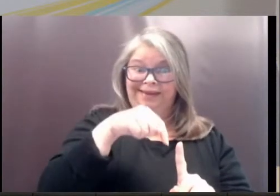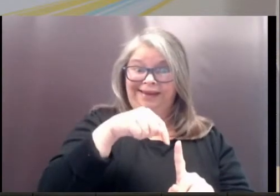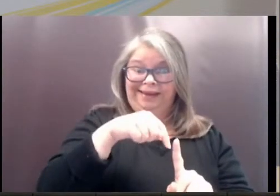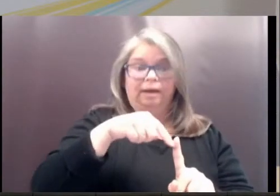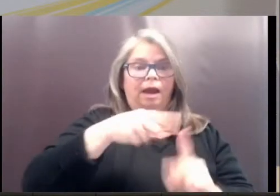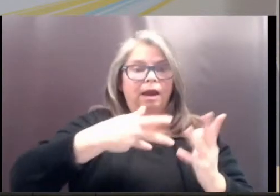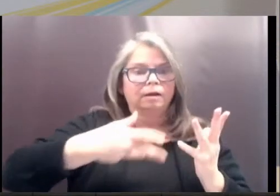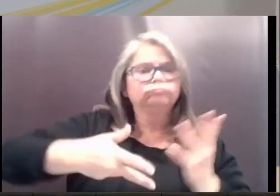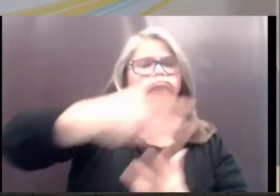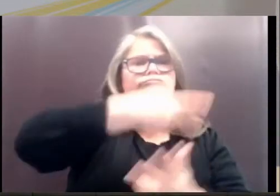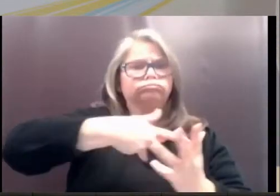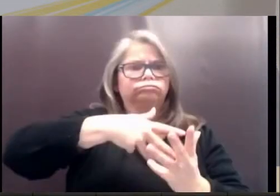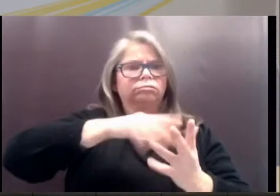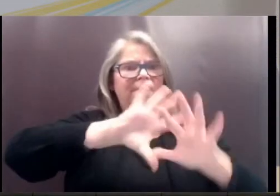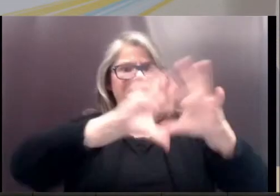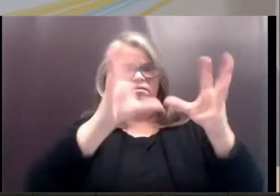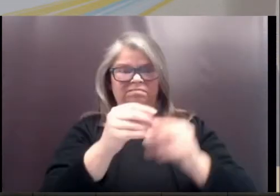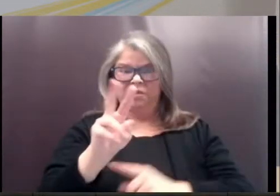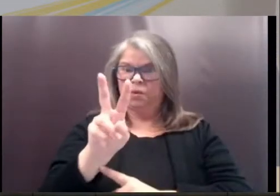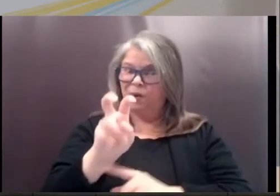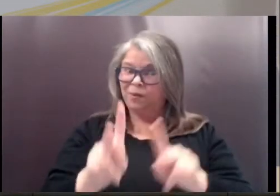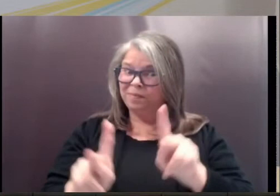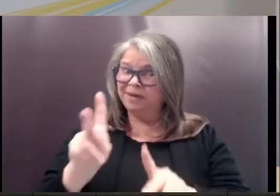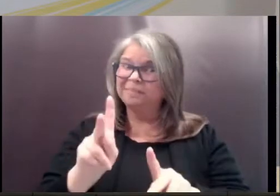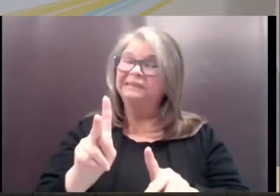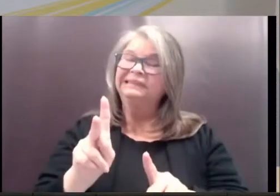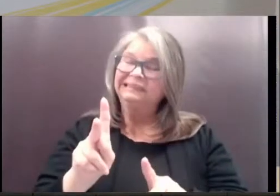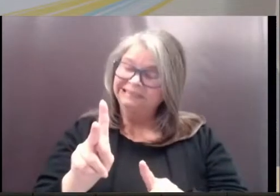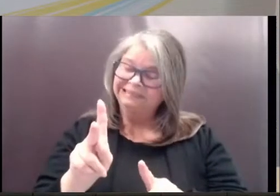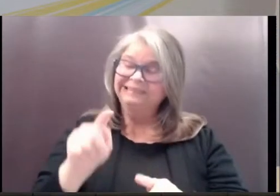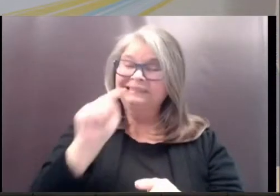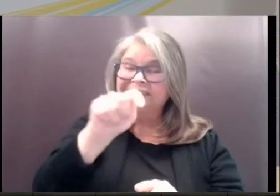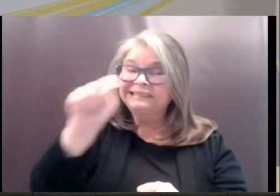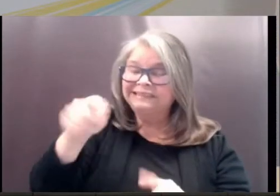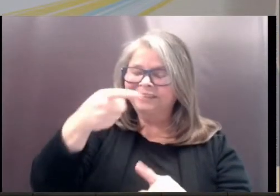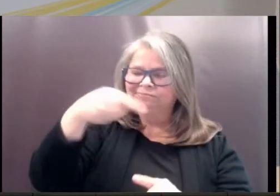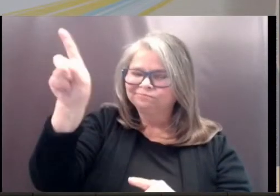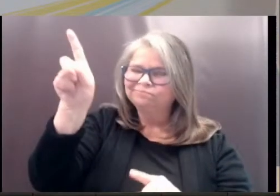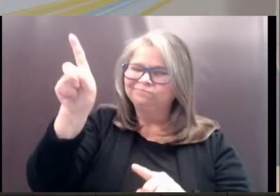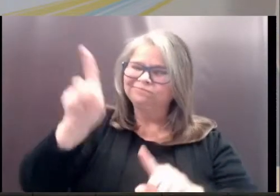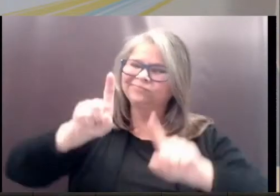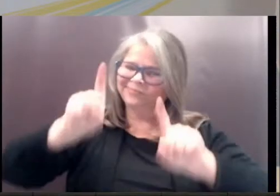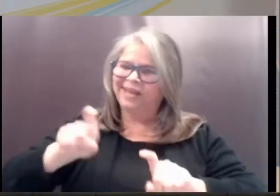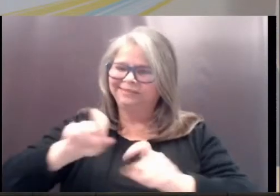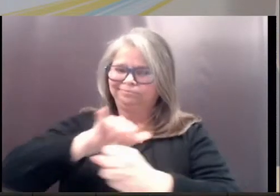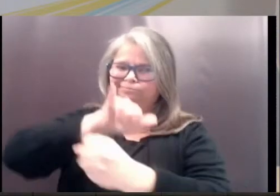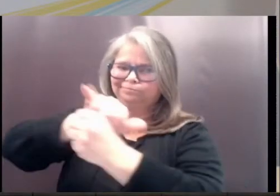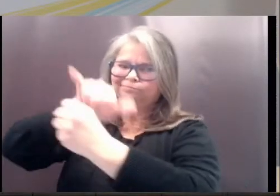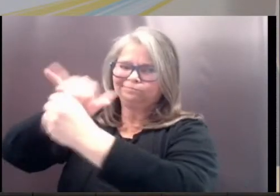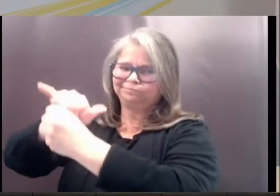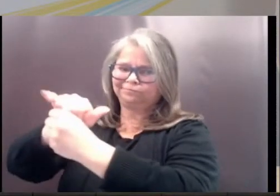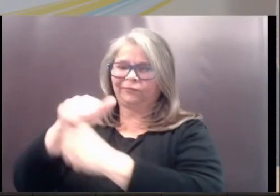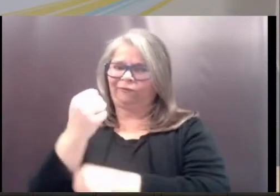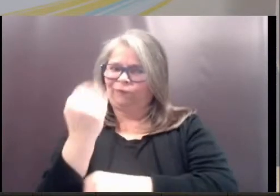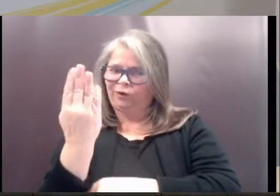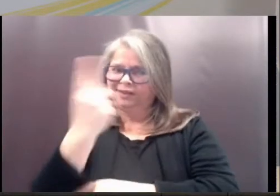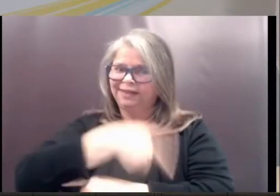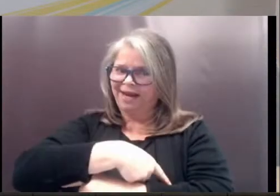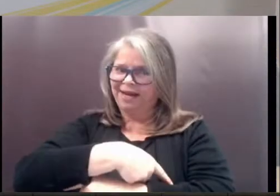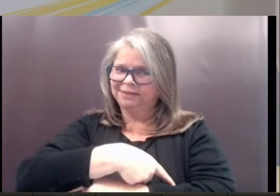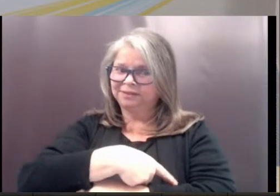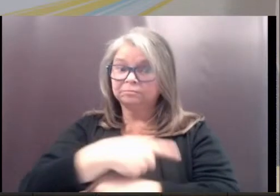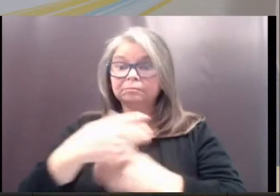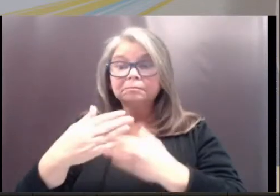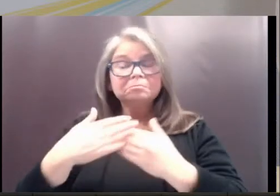contacts have been tested and will continue to remain in self-isolation for 14 days, regardless of their test results. And these